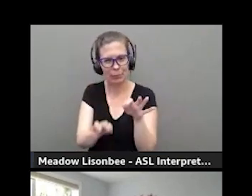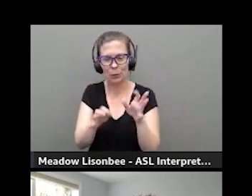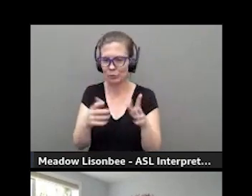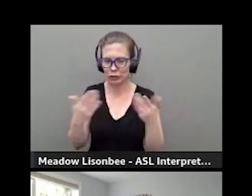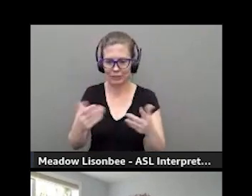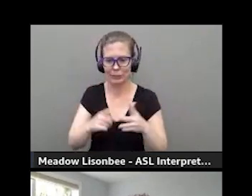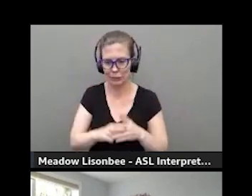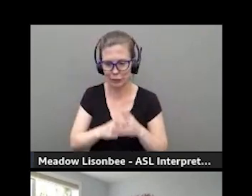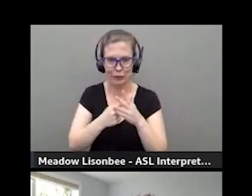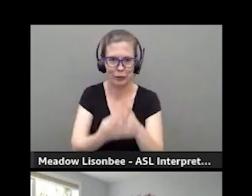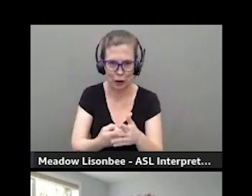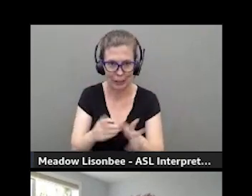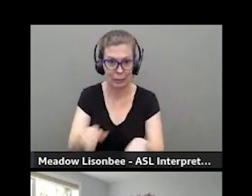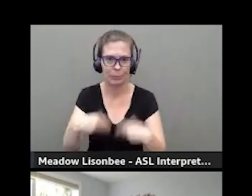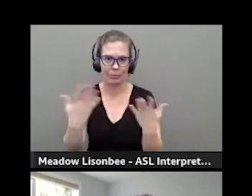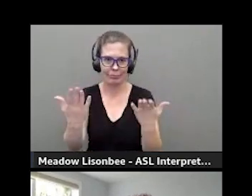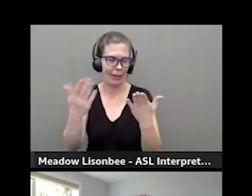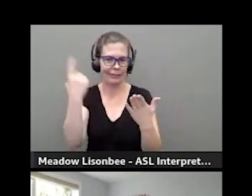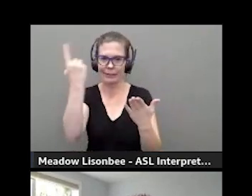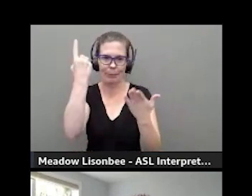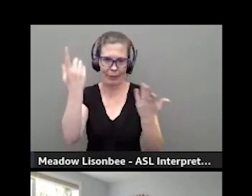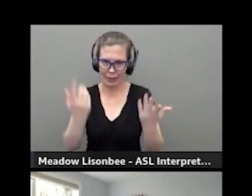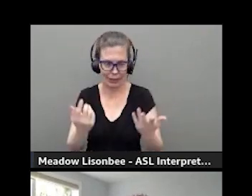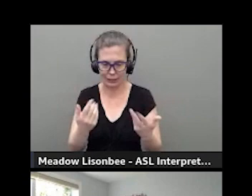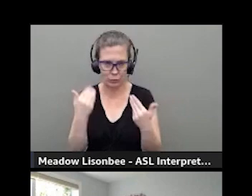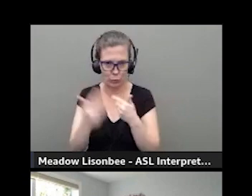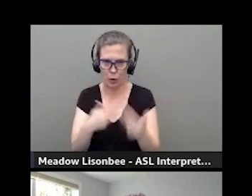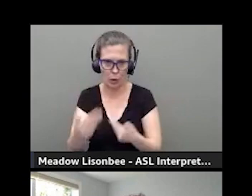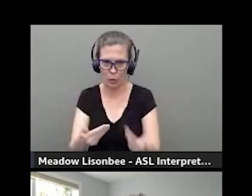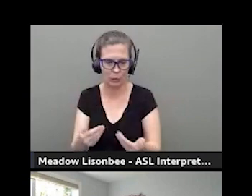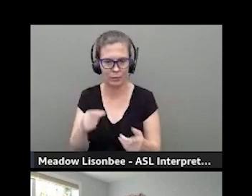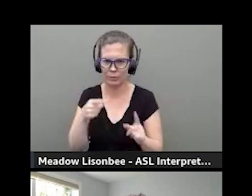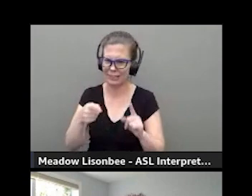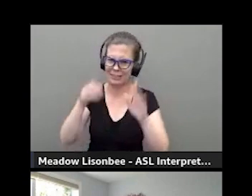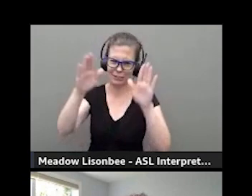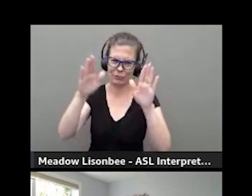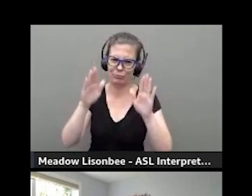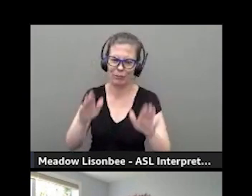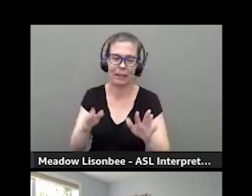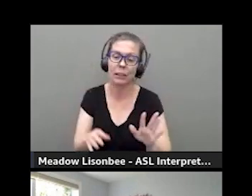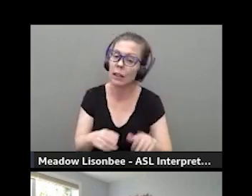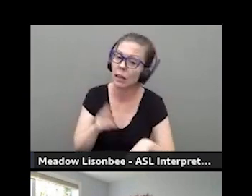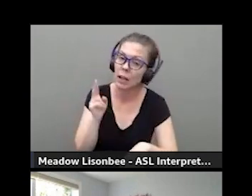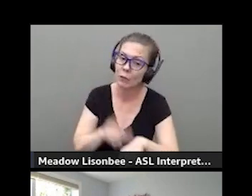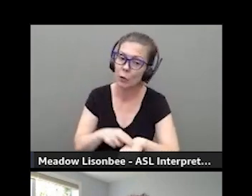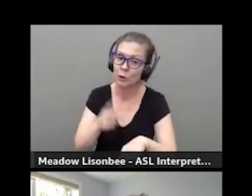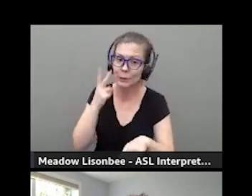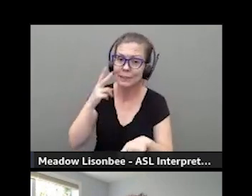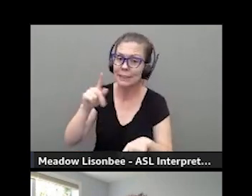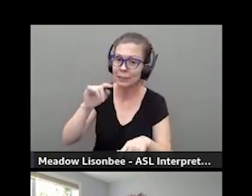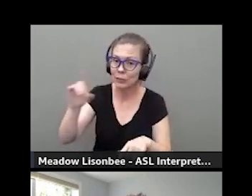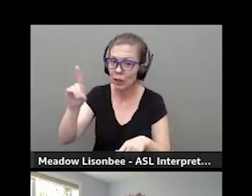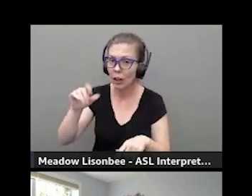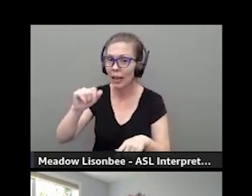started, providing everybody something to get going here. So this is a great thing. And of course, we're getting to see Todd and Alex